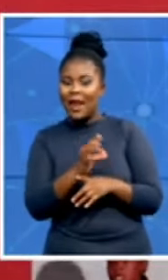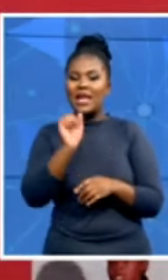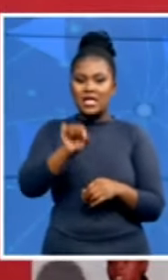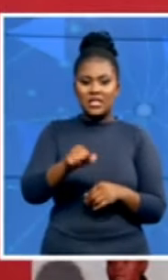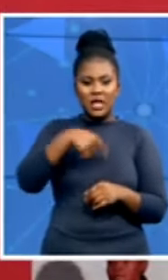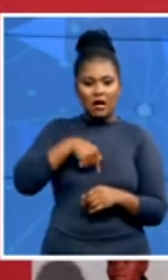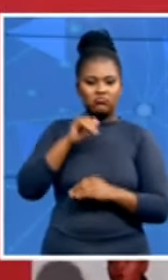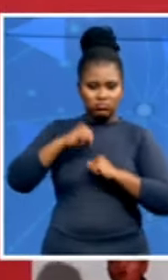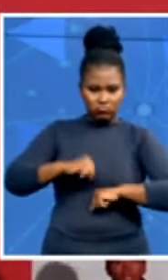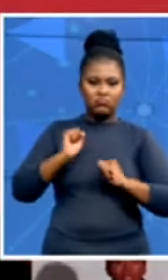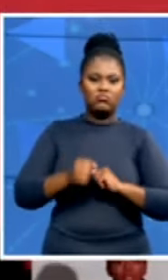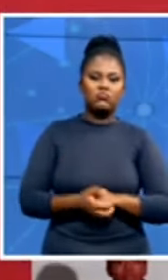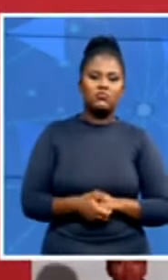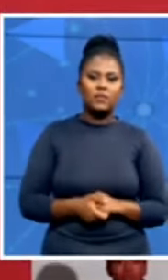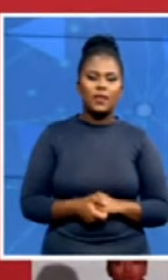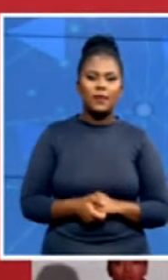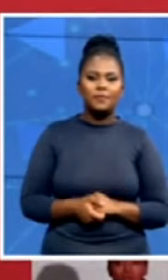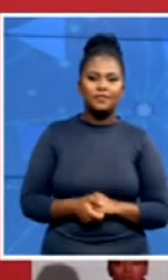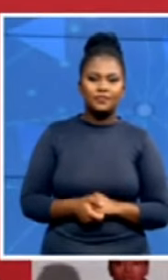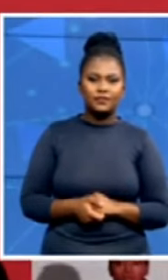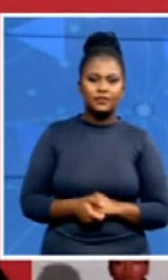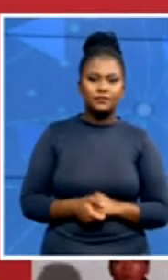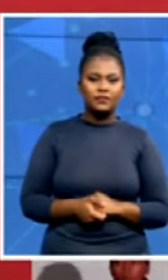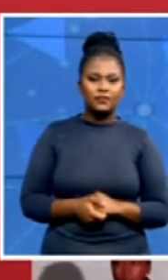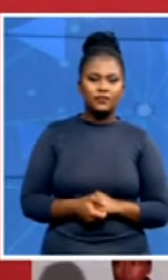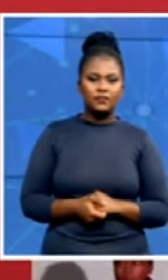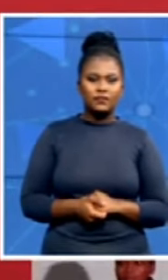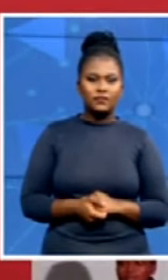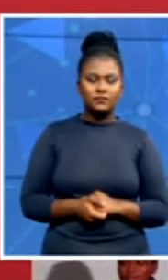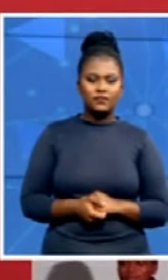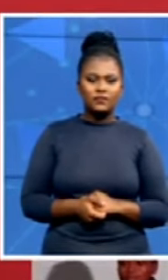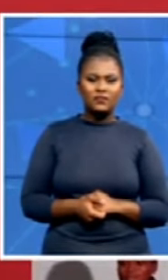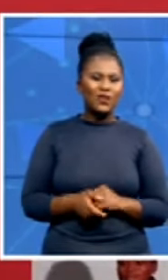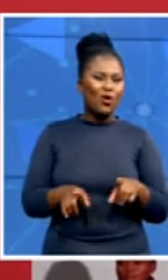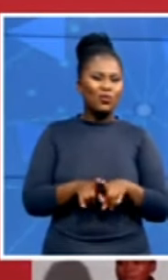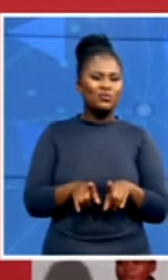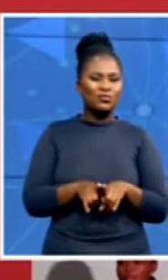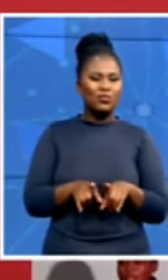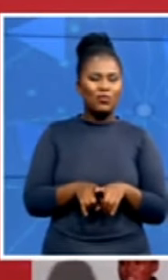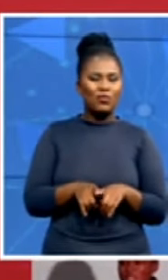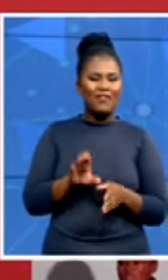Other than the relief funding provided to small businesses,